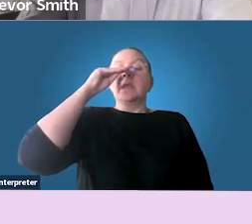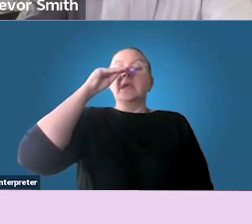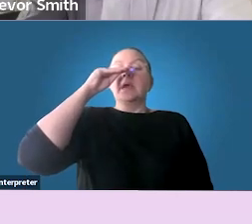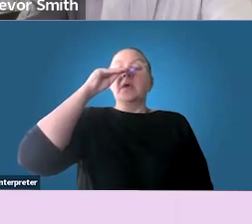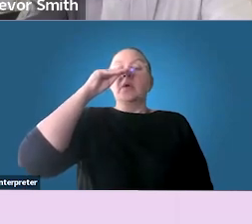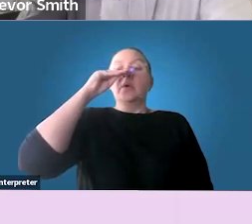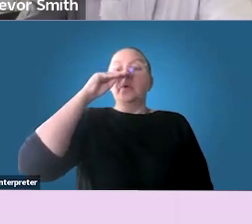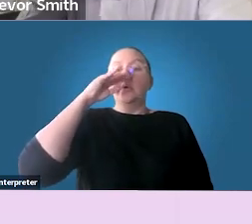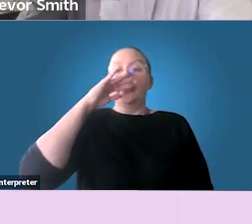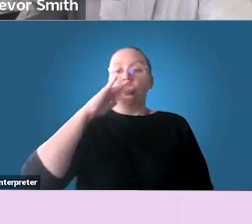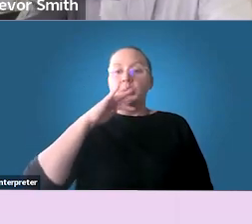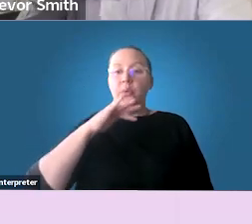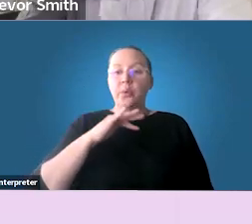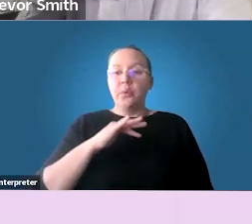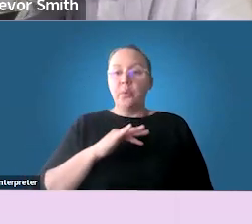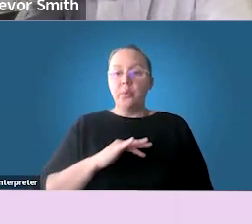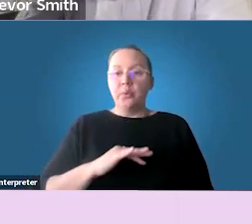and let it out slowly.